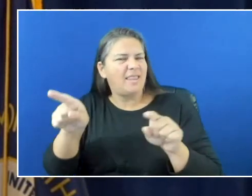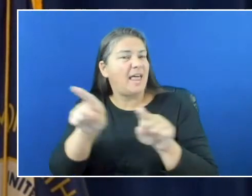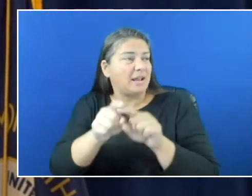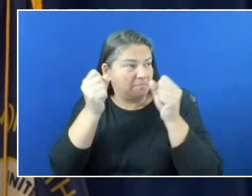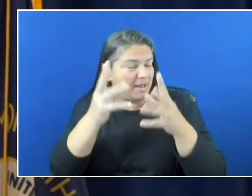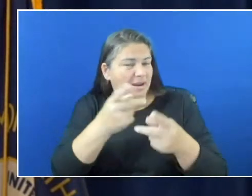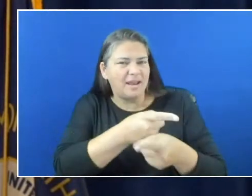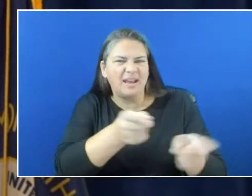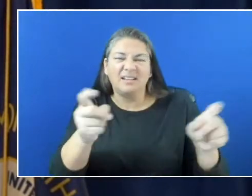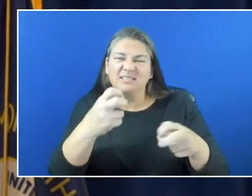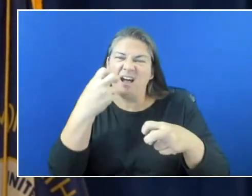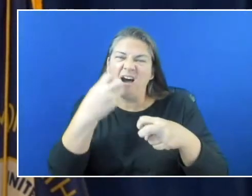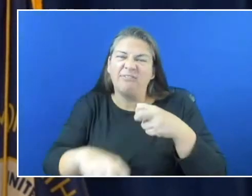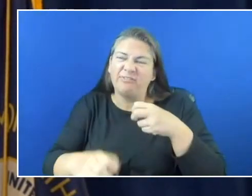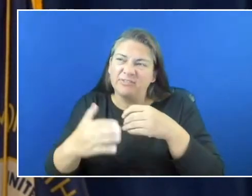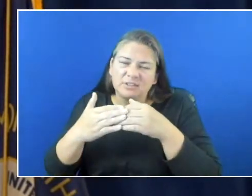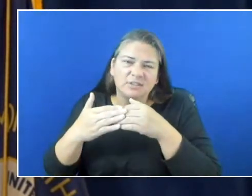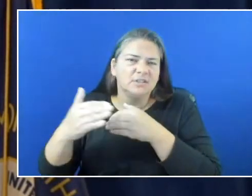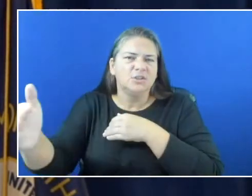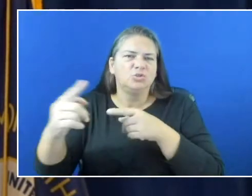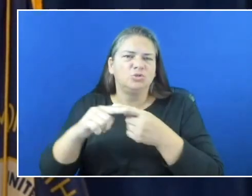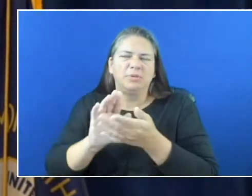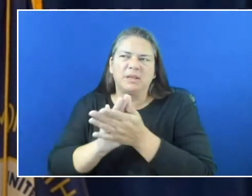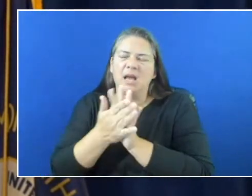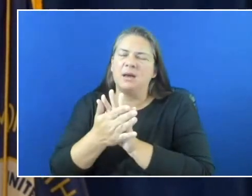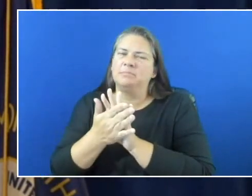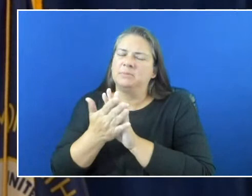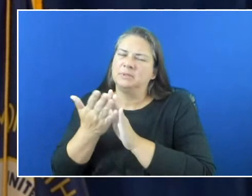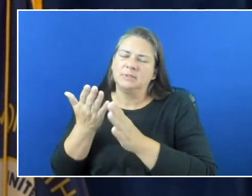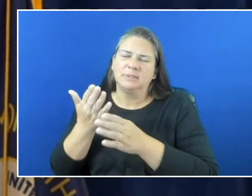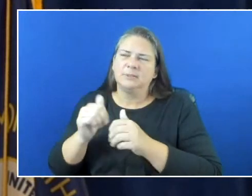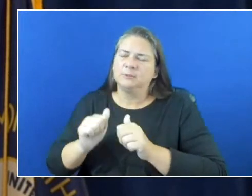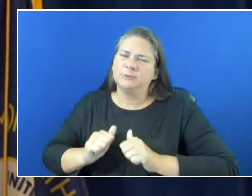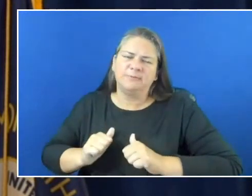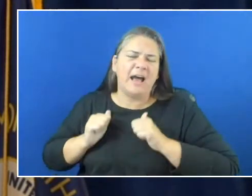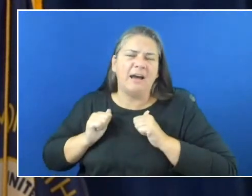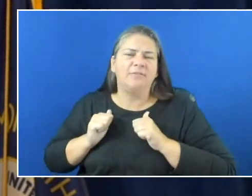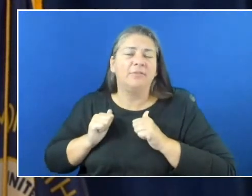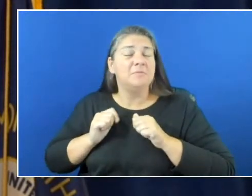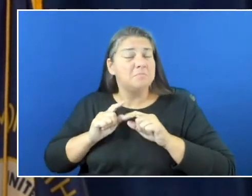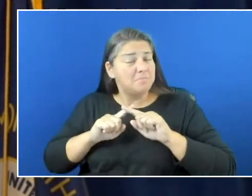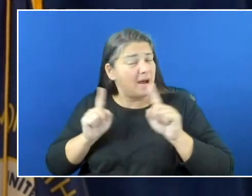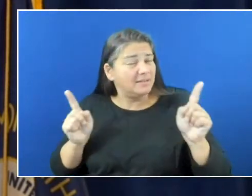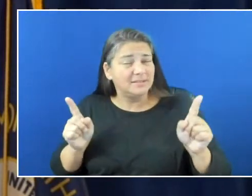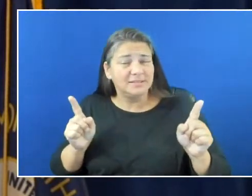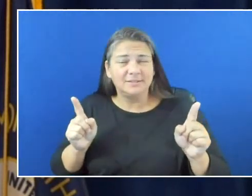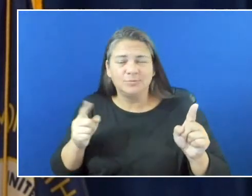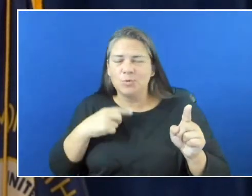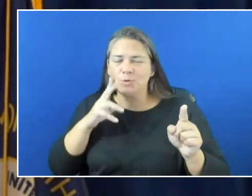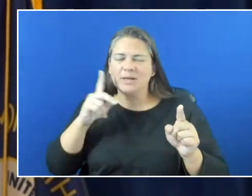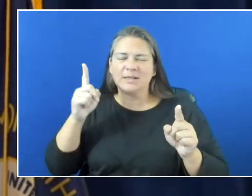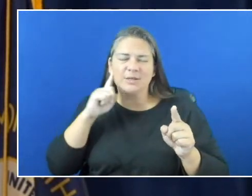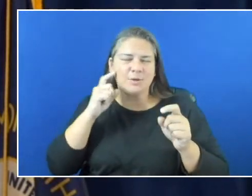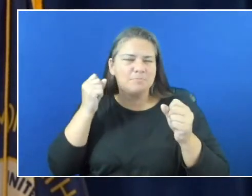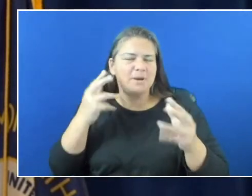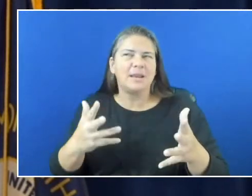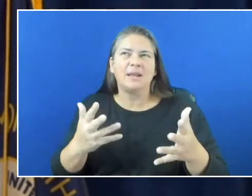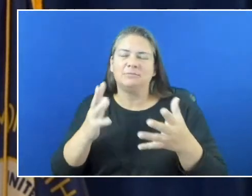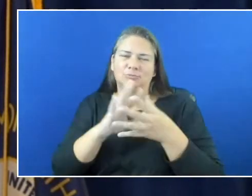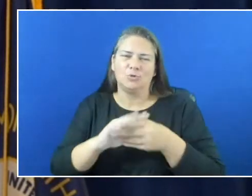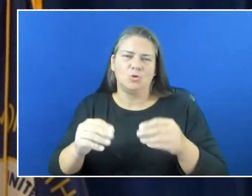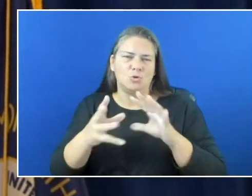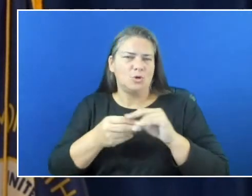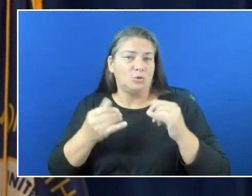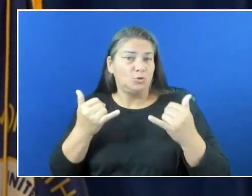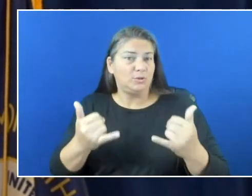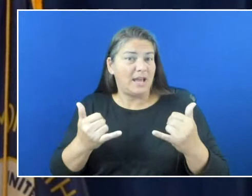have so many amazing organizations that we're going to hear about today, amazing people that can help you if you are